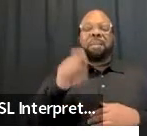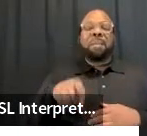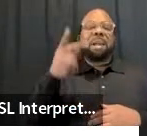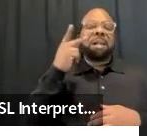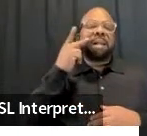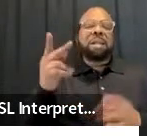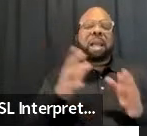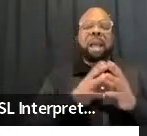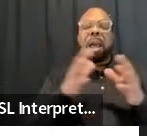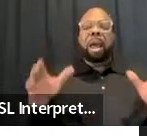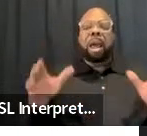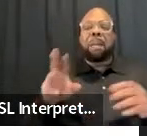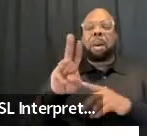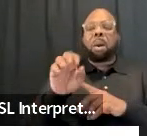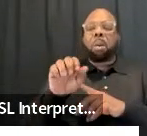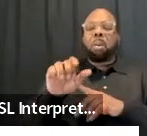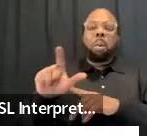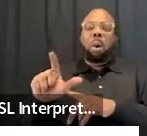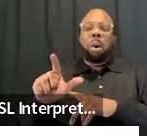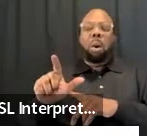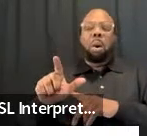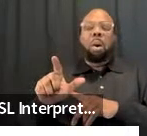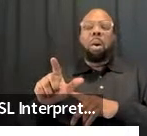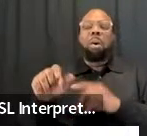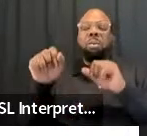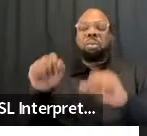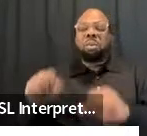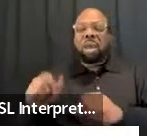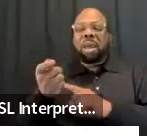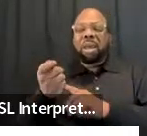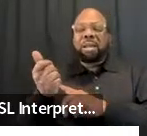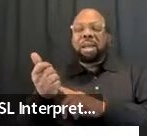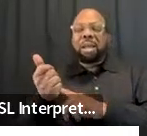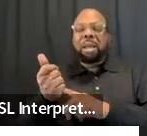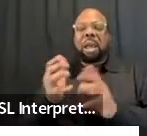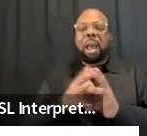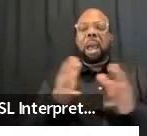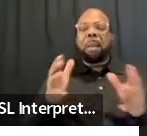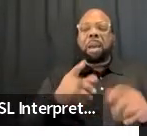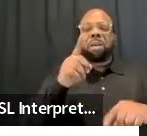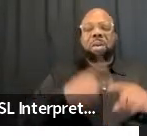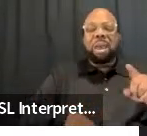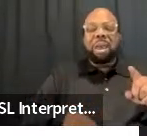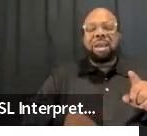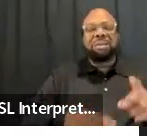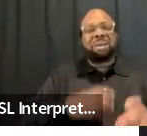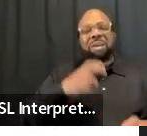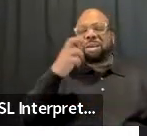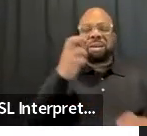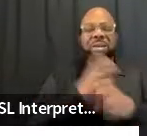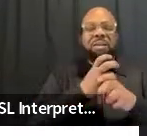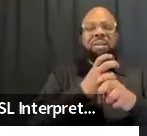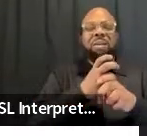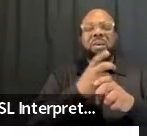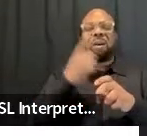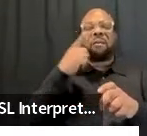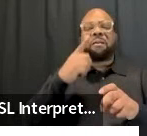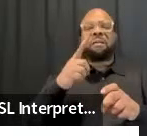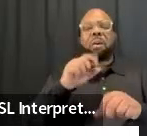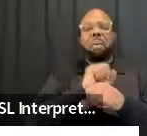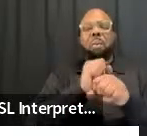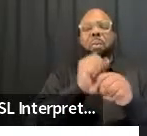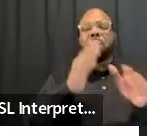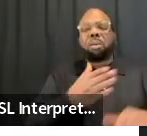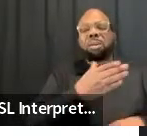much wall is exempt and how much is not. This is very difficult for practitioners, and it's also difficult for the city to